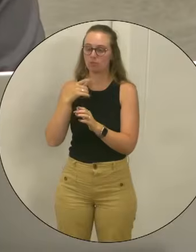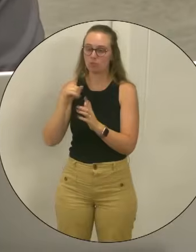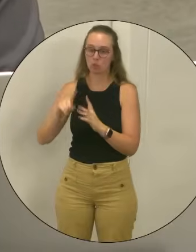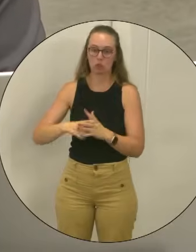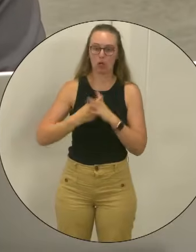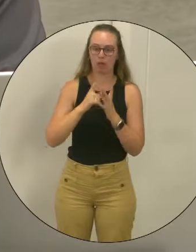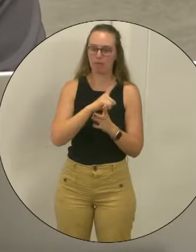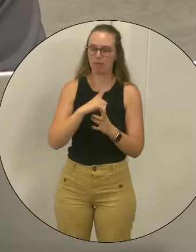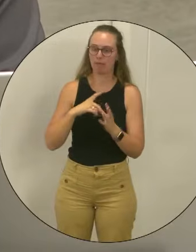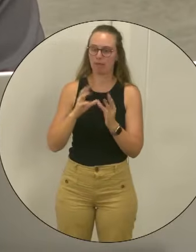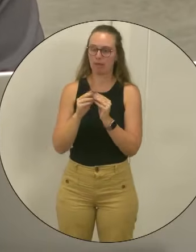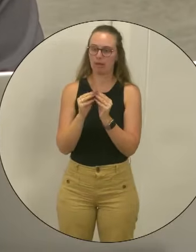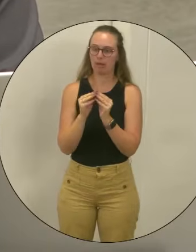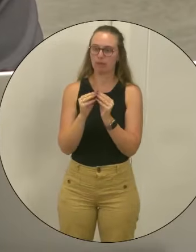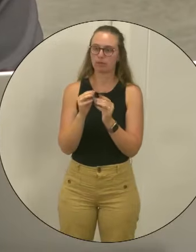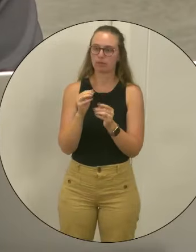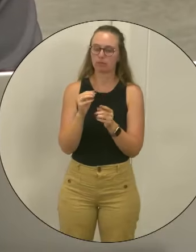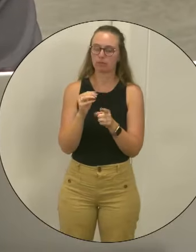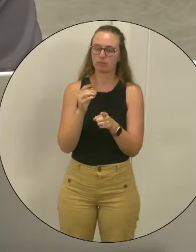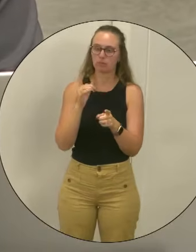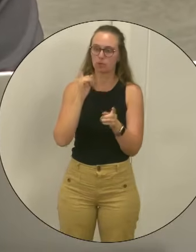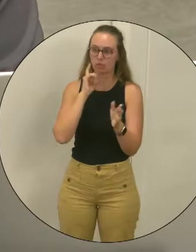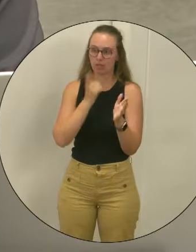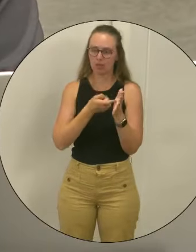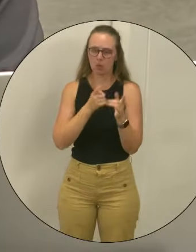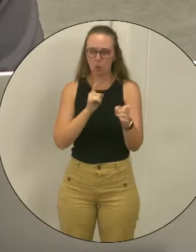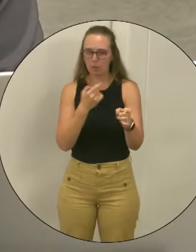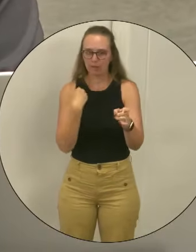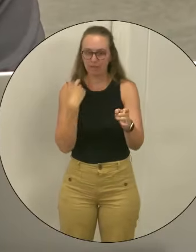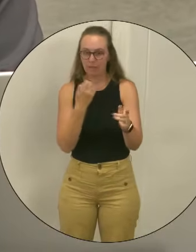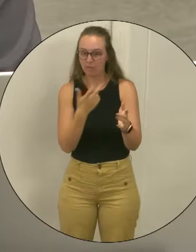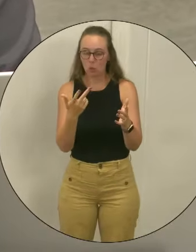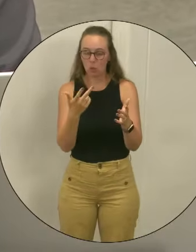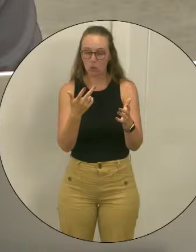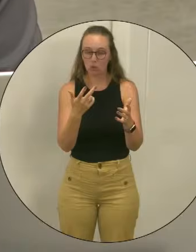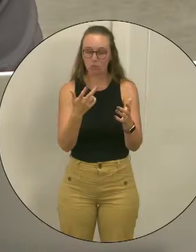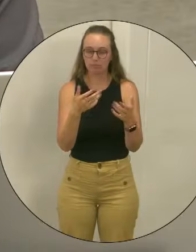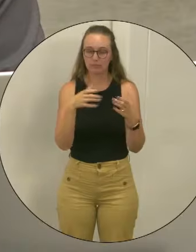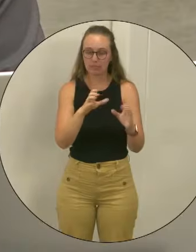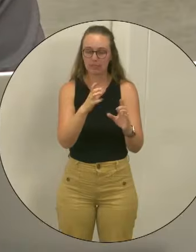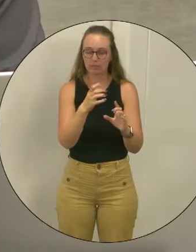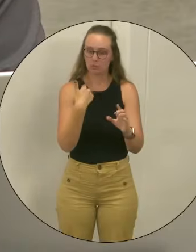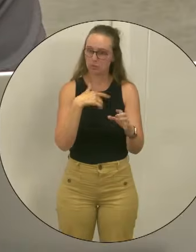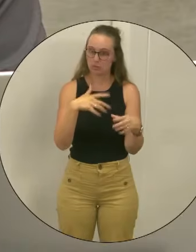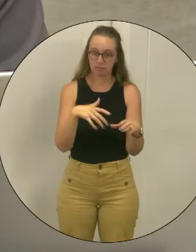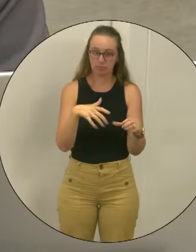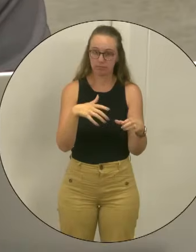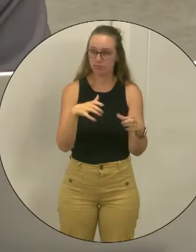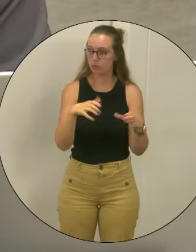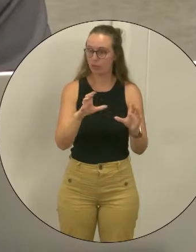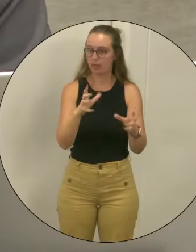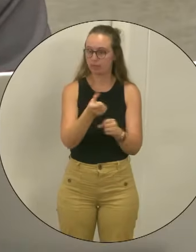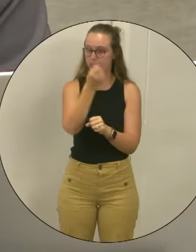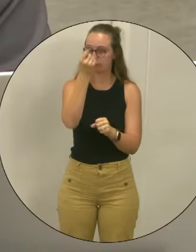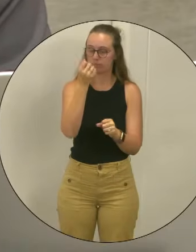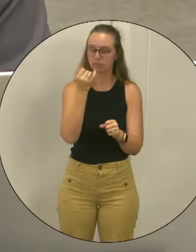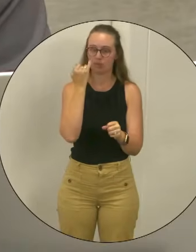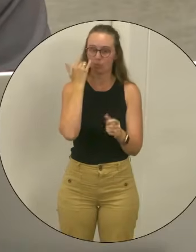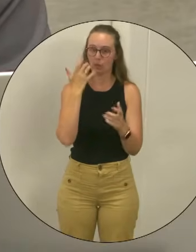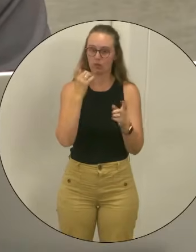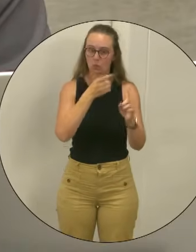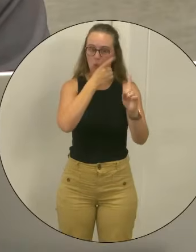we recognize that, it's, we only have a couple shots to take. We should probably take them on the things that are actually going to move the needle